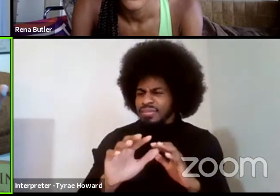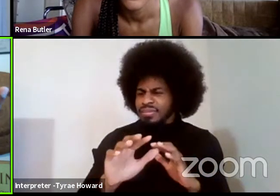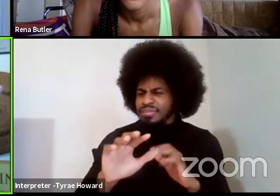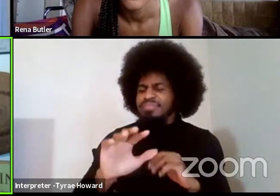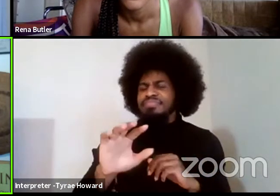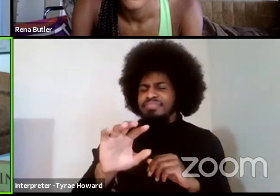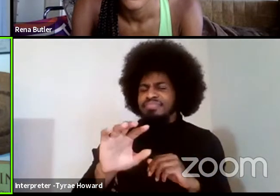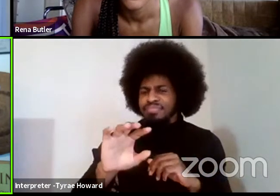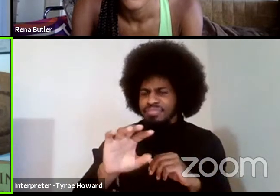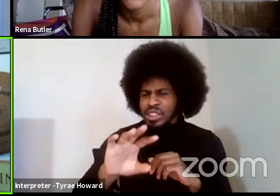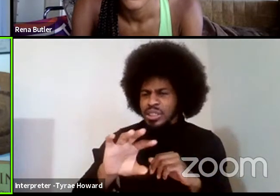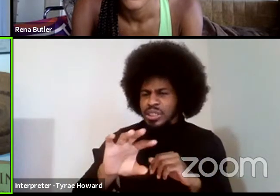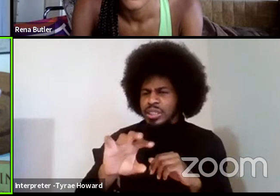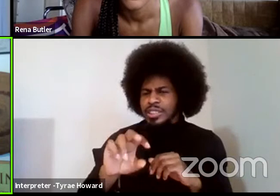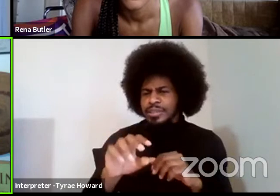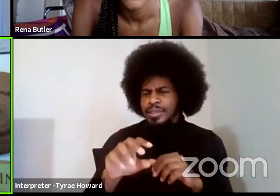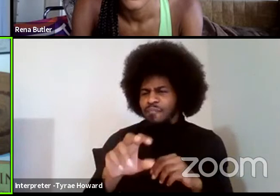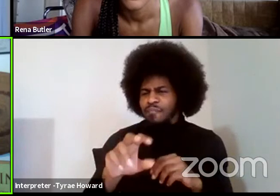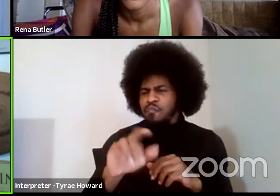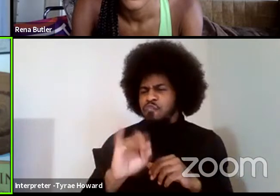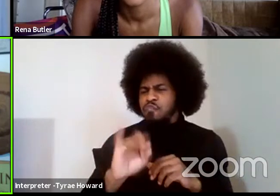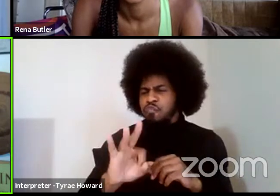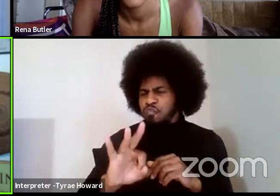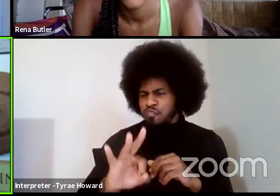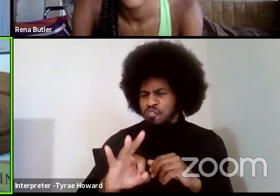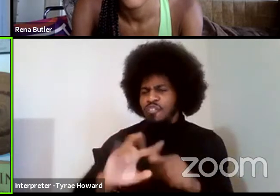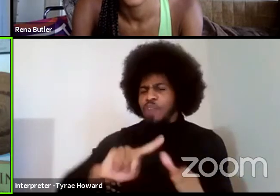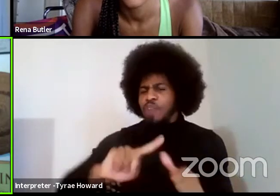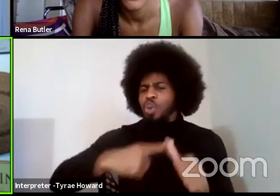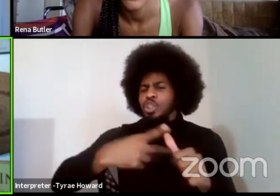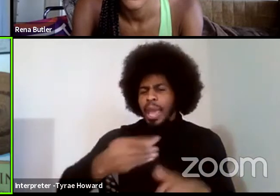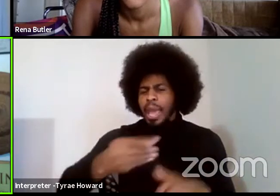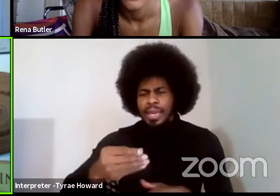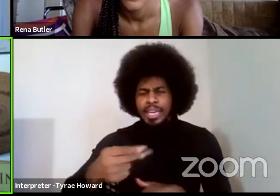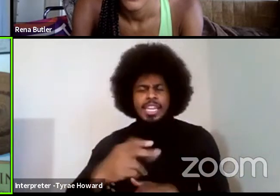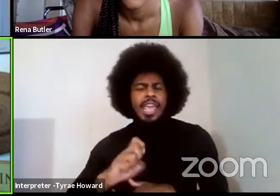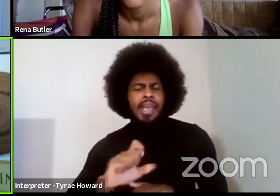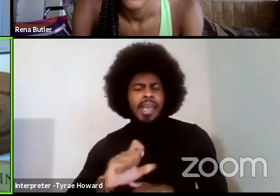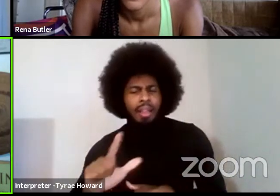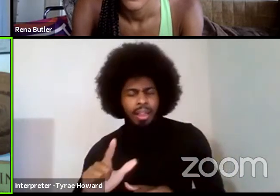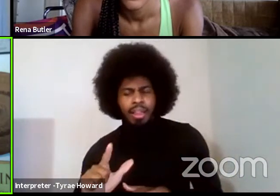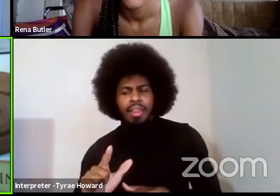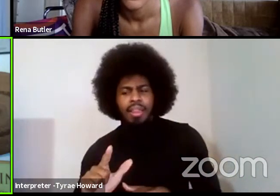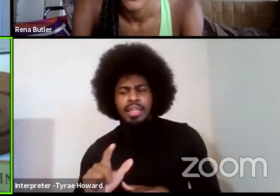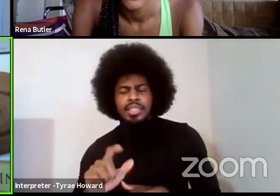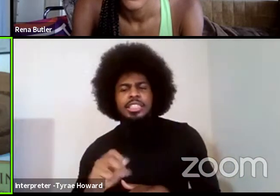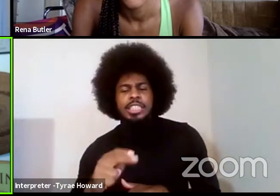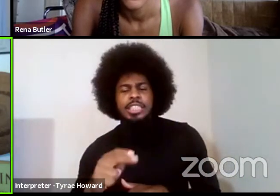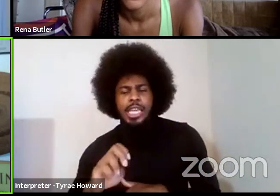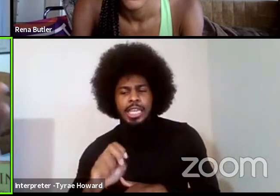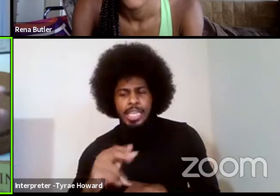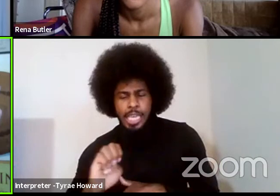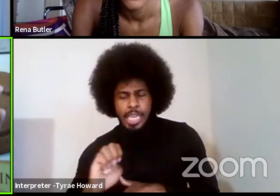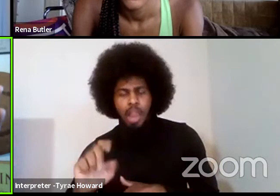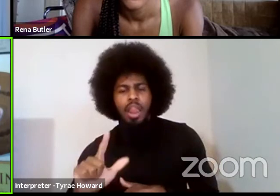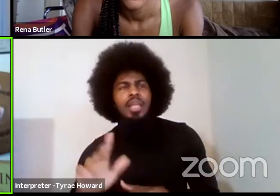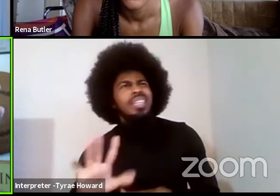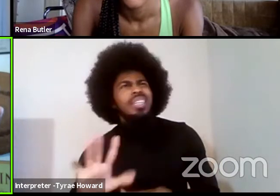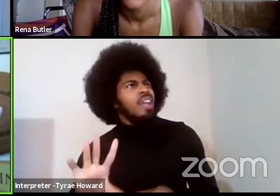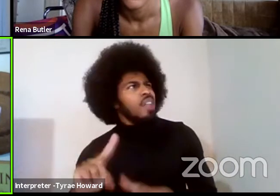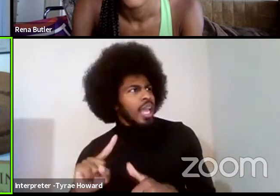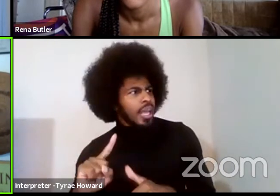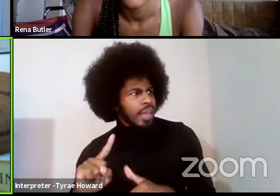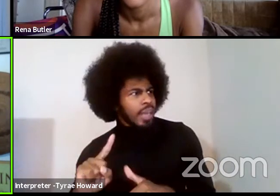Janine Beverly Prentice Ryan and Nadine Mose were like in my first